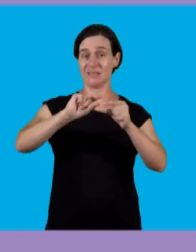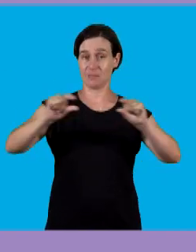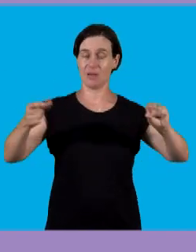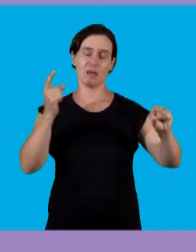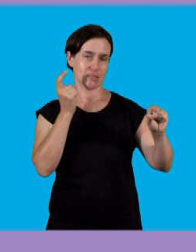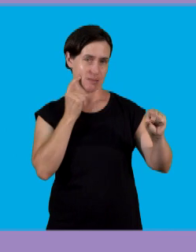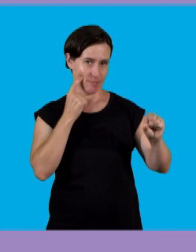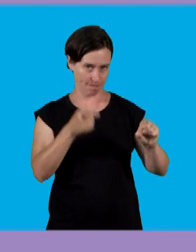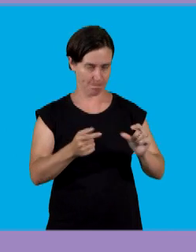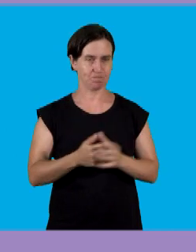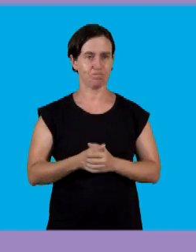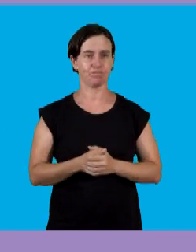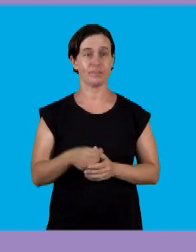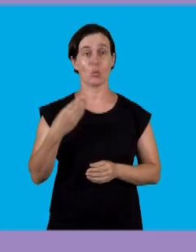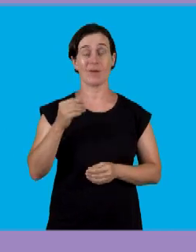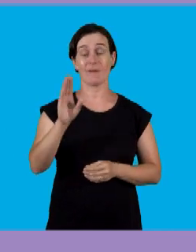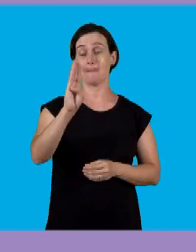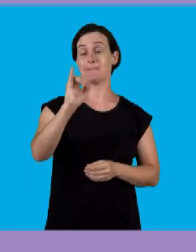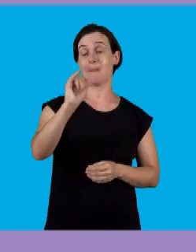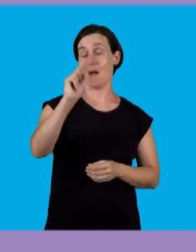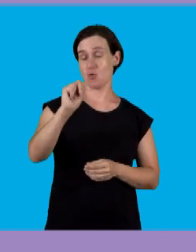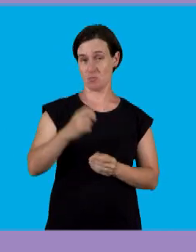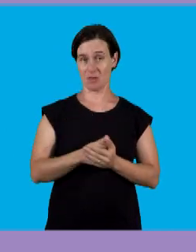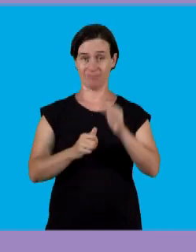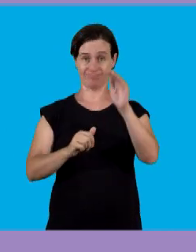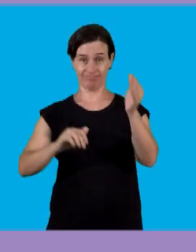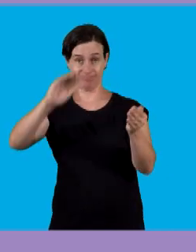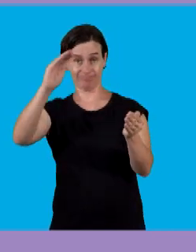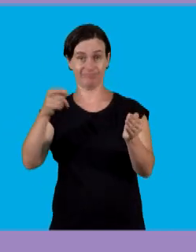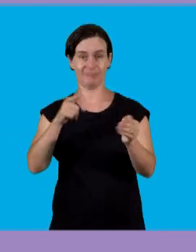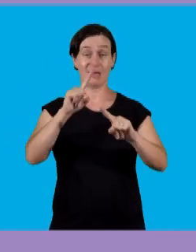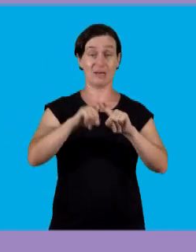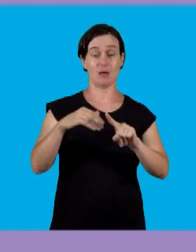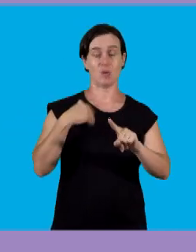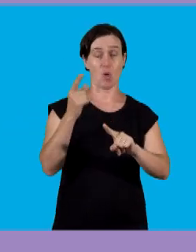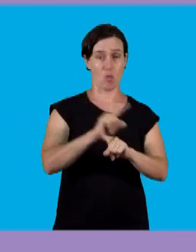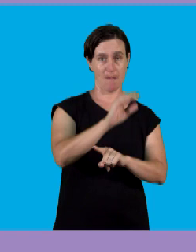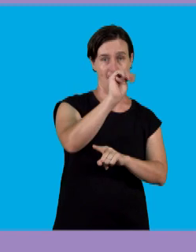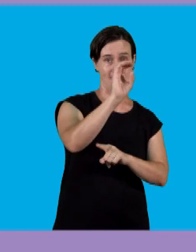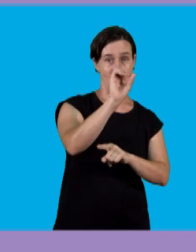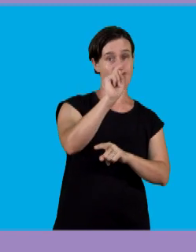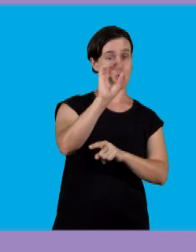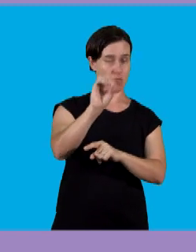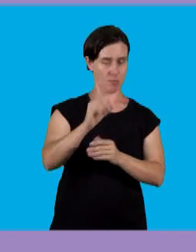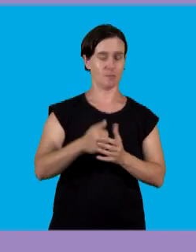Now, we have again a binomial being multiplied by a monomial.